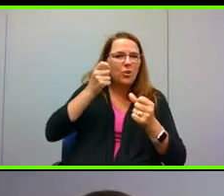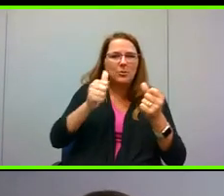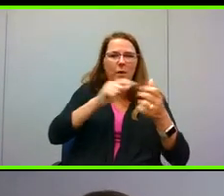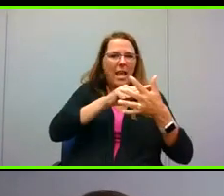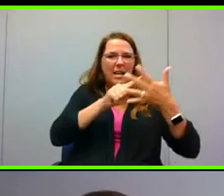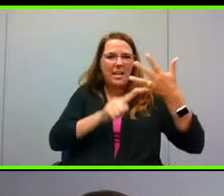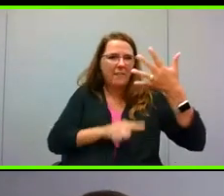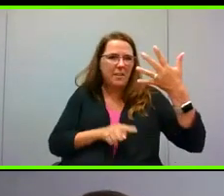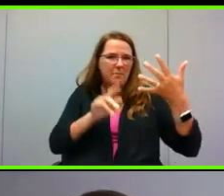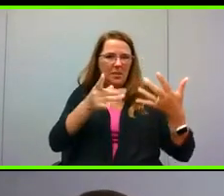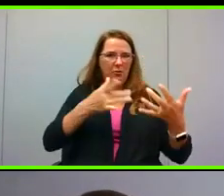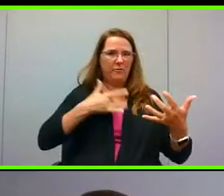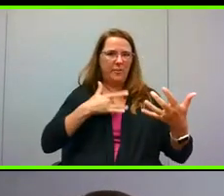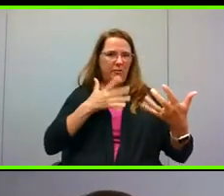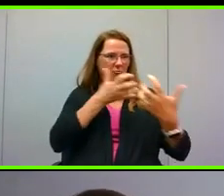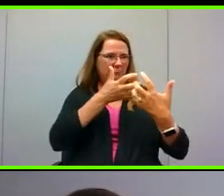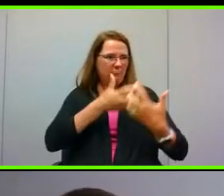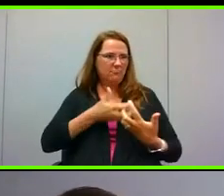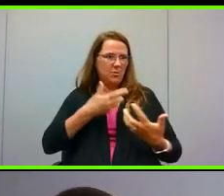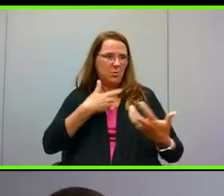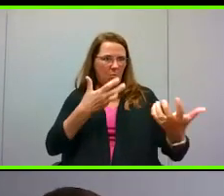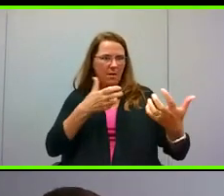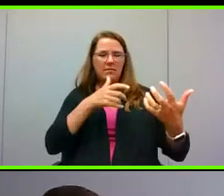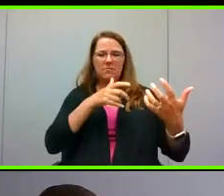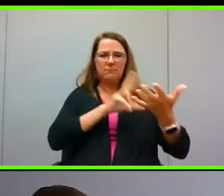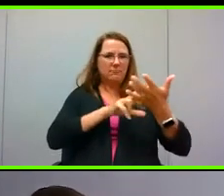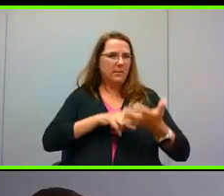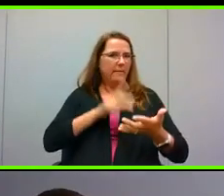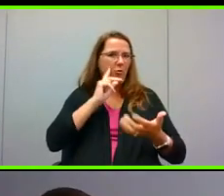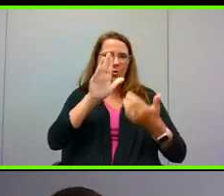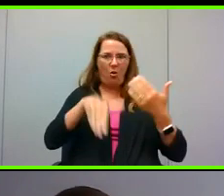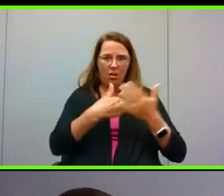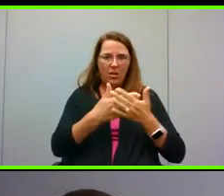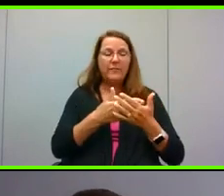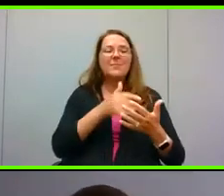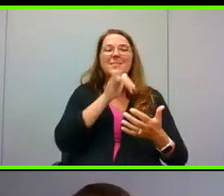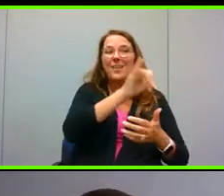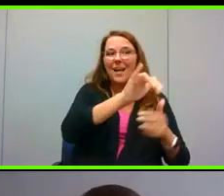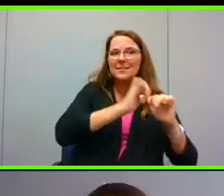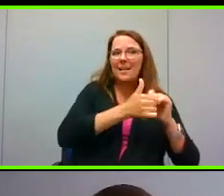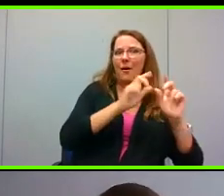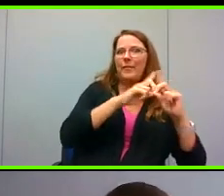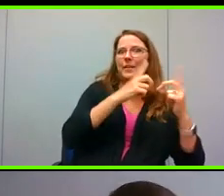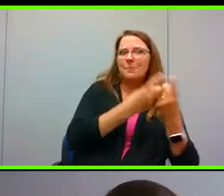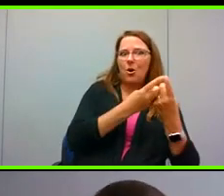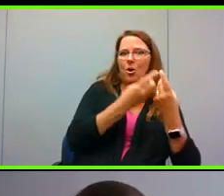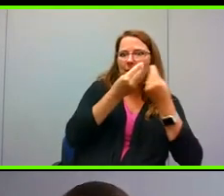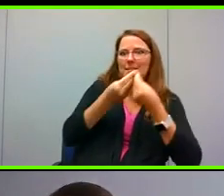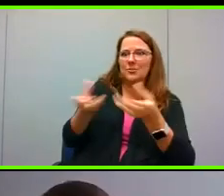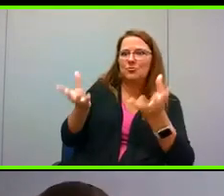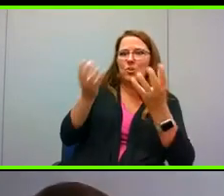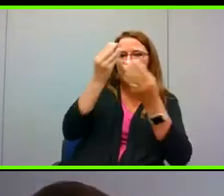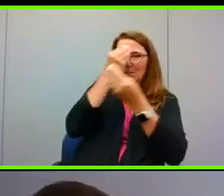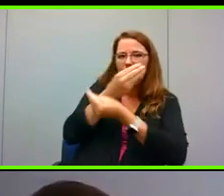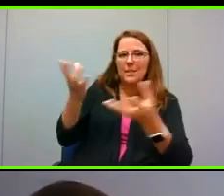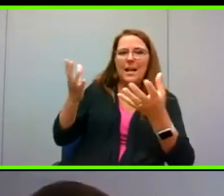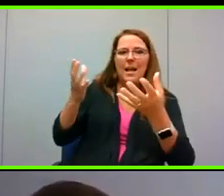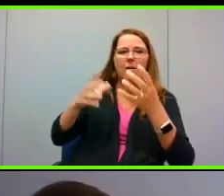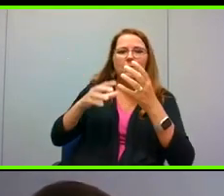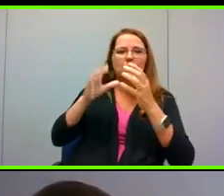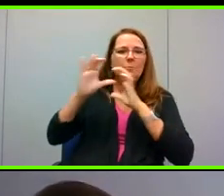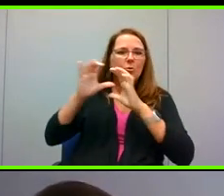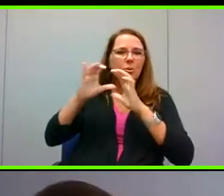fit. But that's really where the department's going as far as how we're trying to get more communication out to